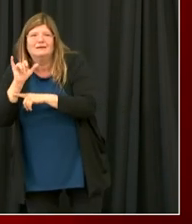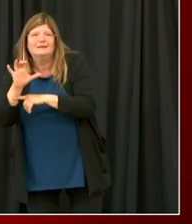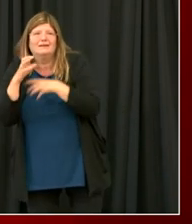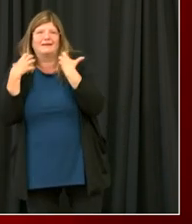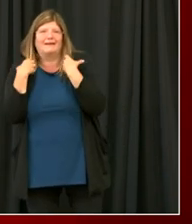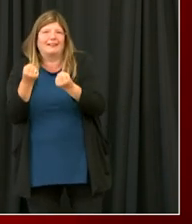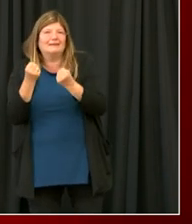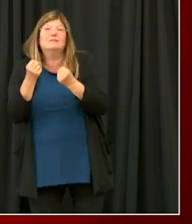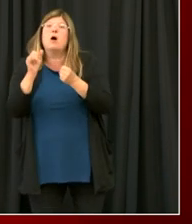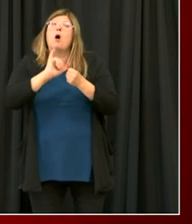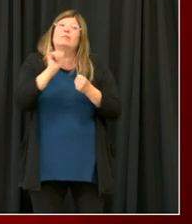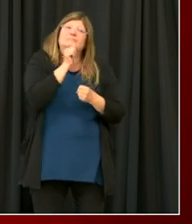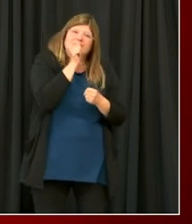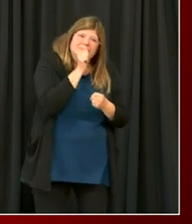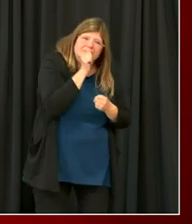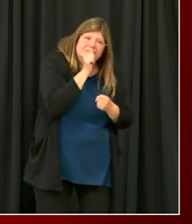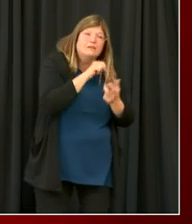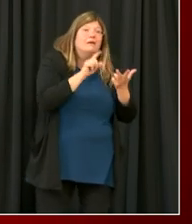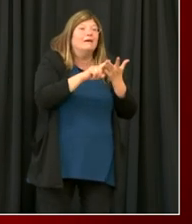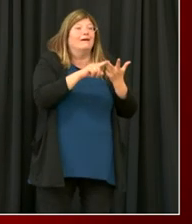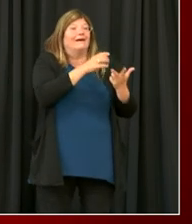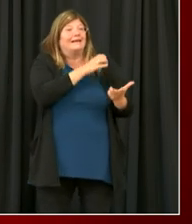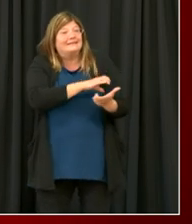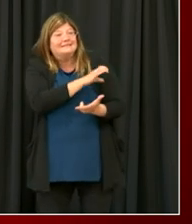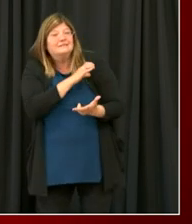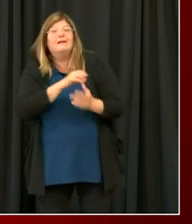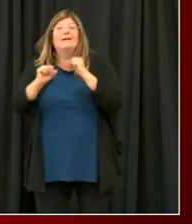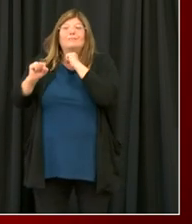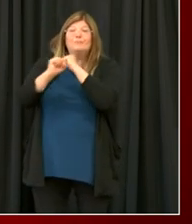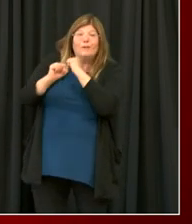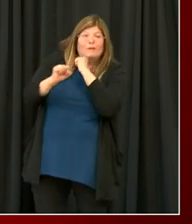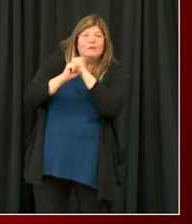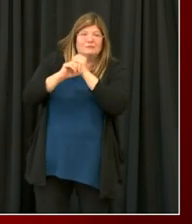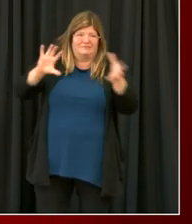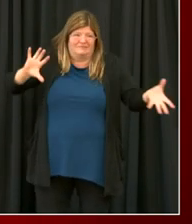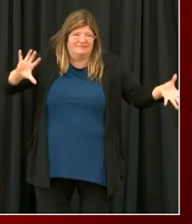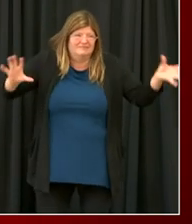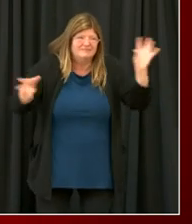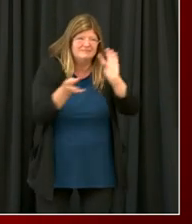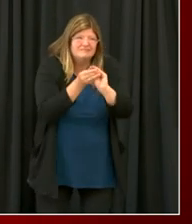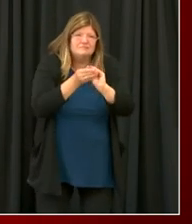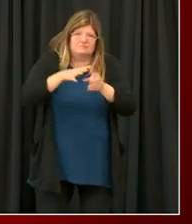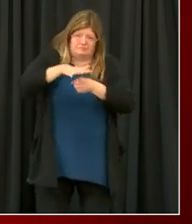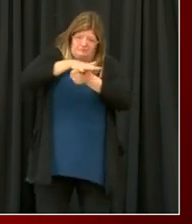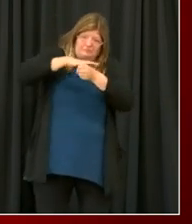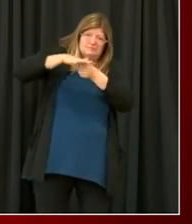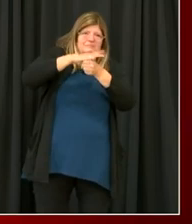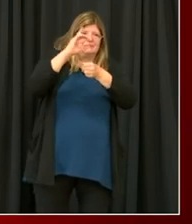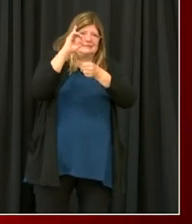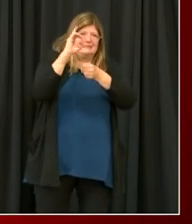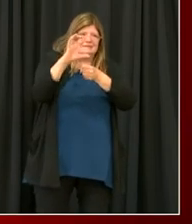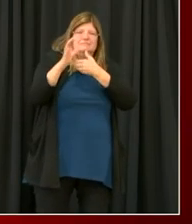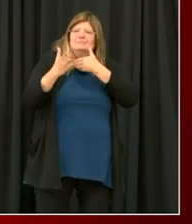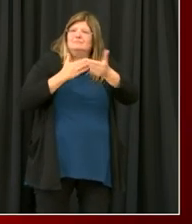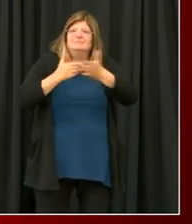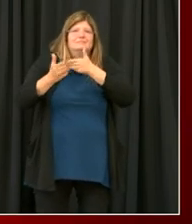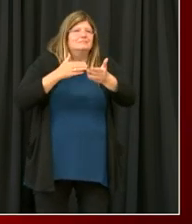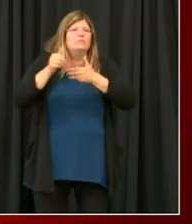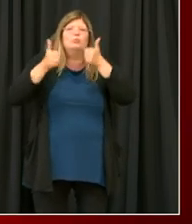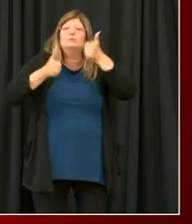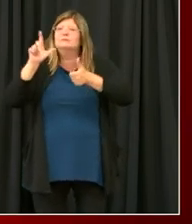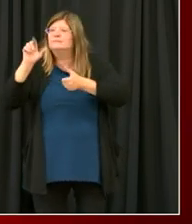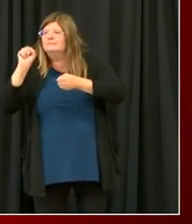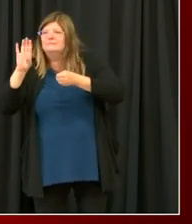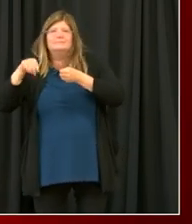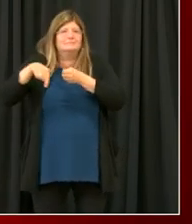clinical labs and commercial labs. So it's the total test for all district residents regardless of laboratory. All